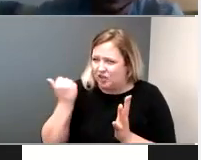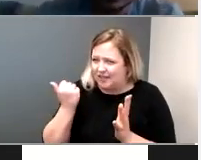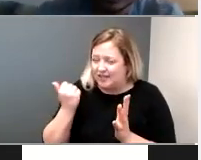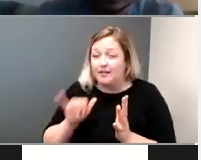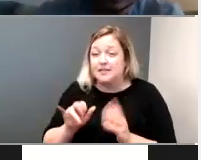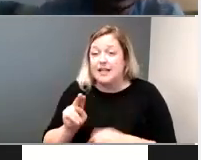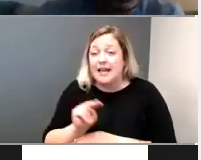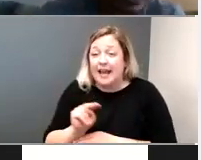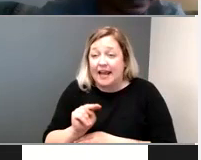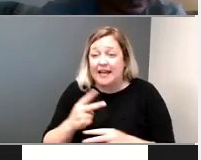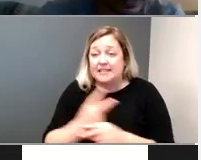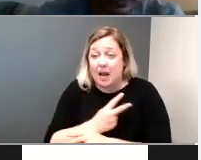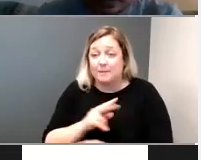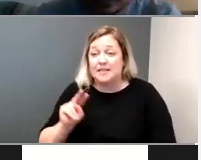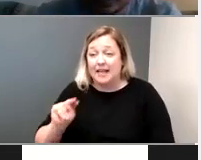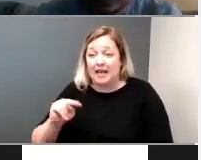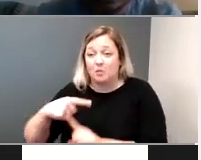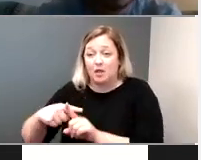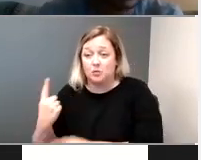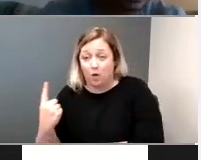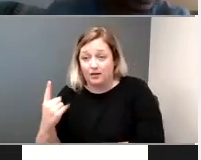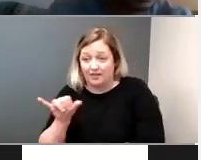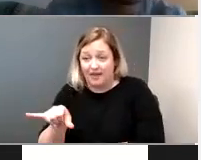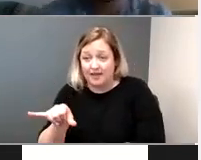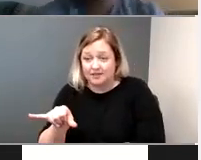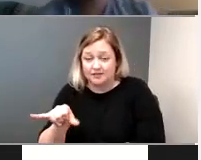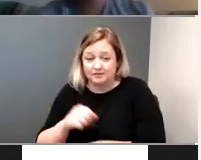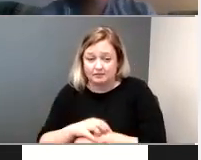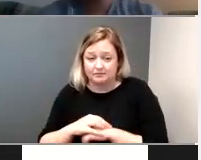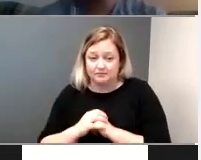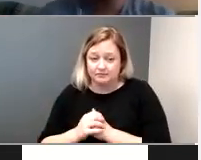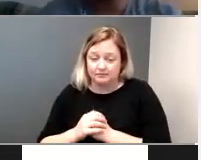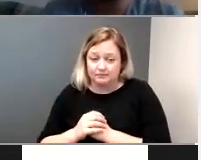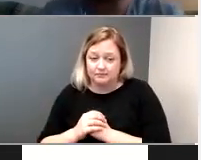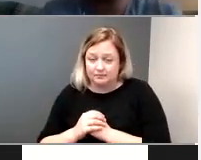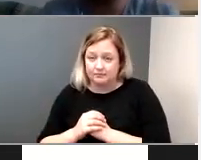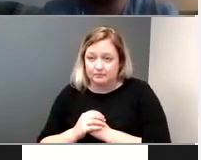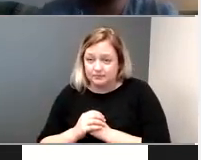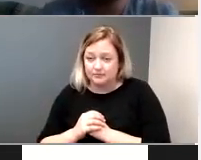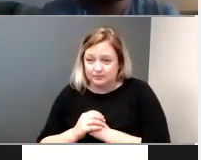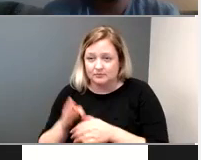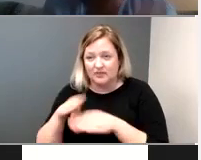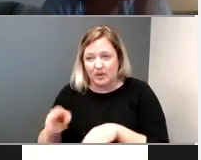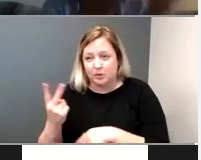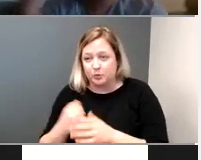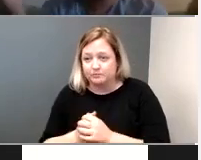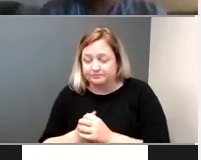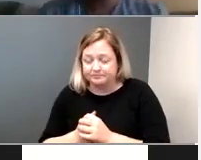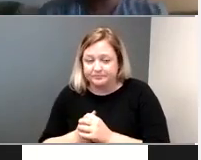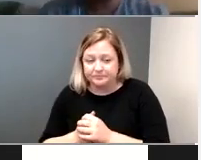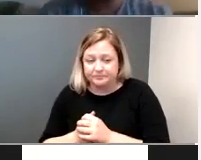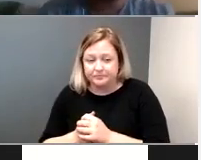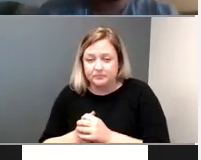times n plus 1. Yes, exactly. Okay. You guys are there. Yes. So it is going to be n times n plus 1 by 2. And what is